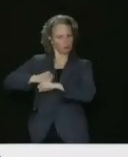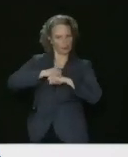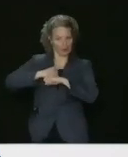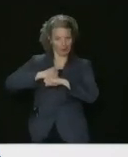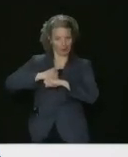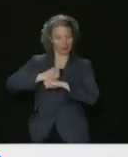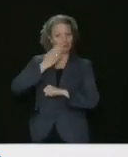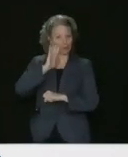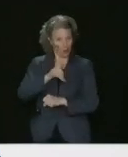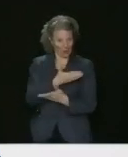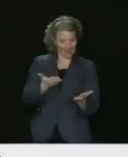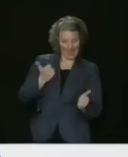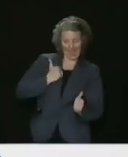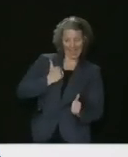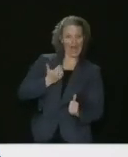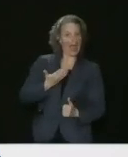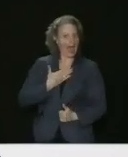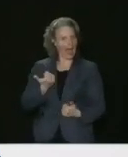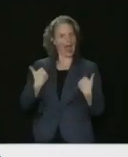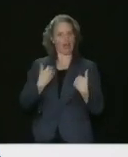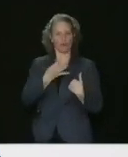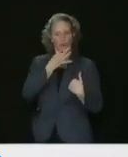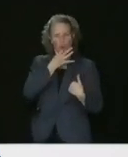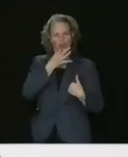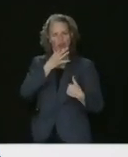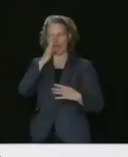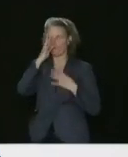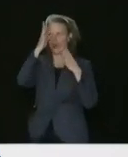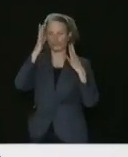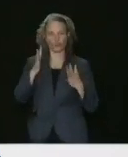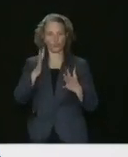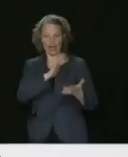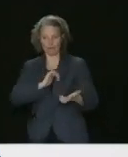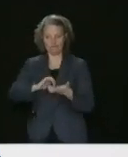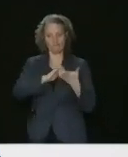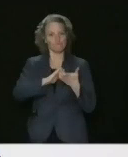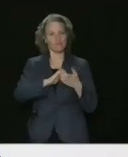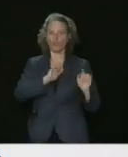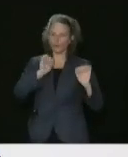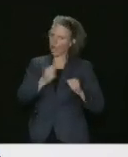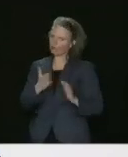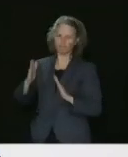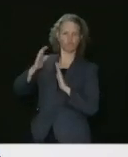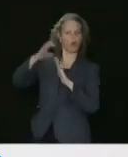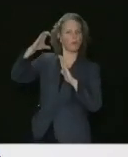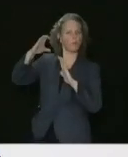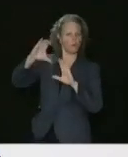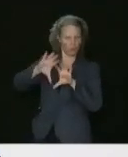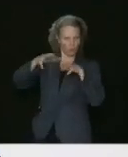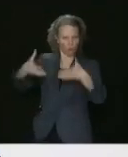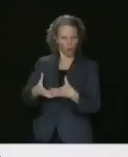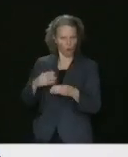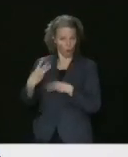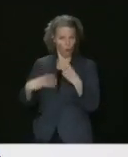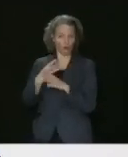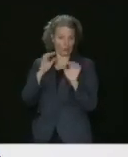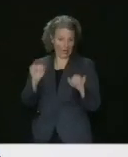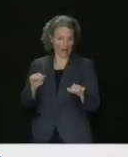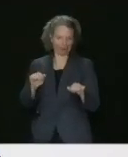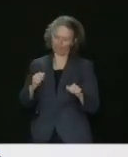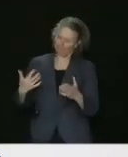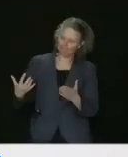talent, the innovators, and the willing partners to be a global leader in this space. So let's seize the